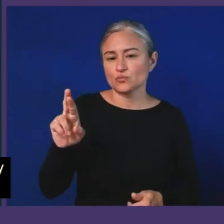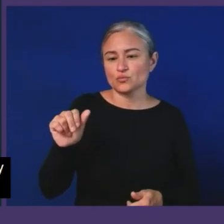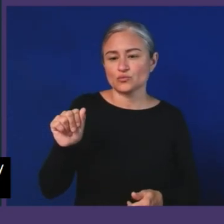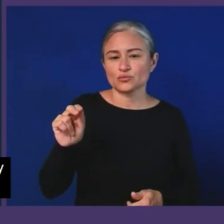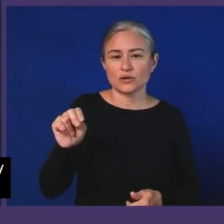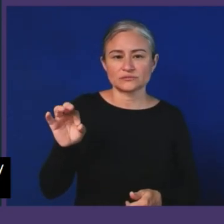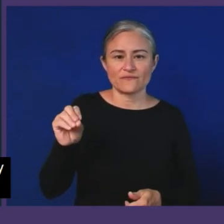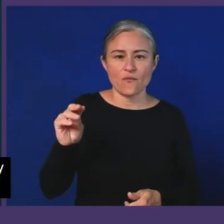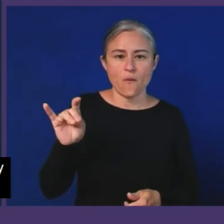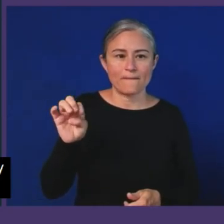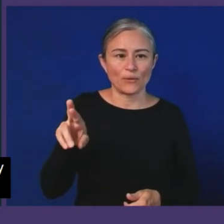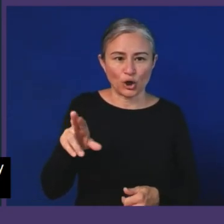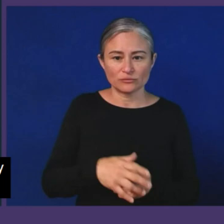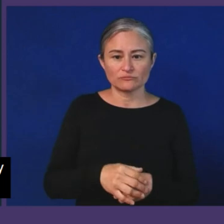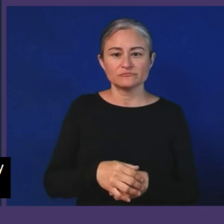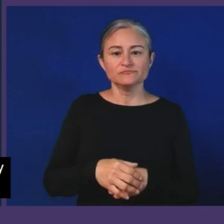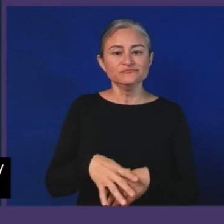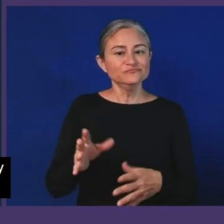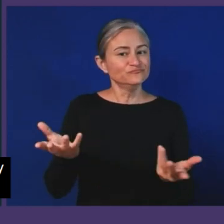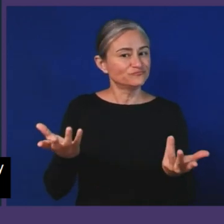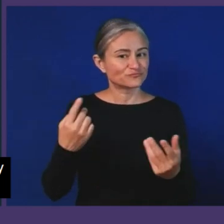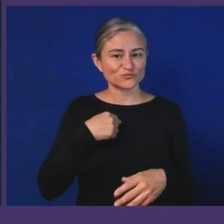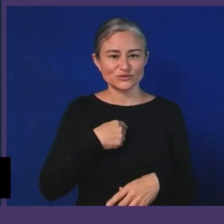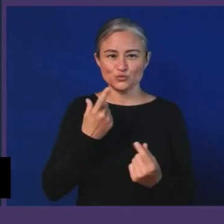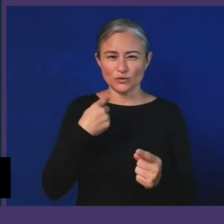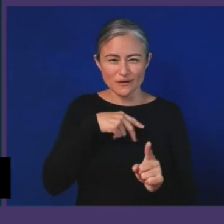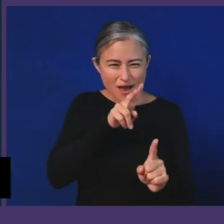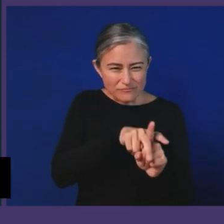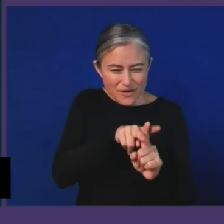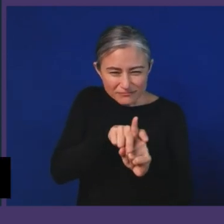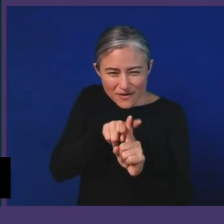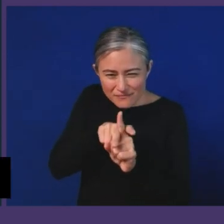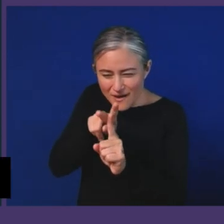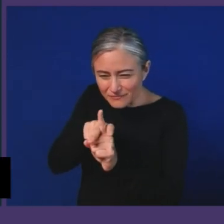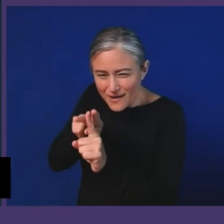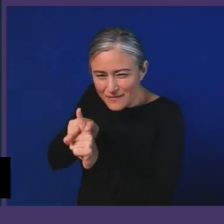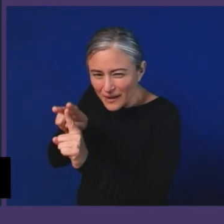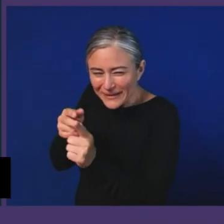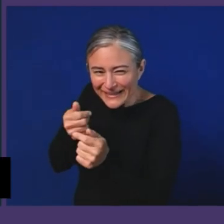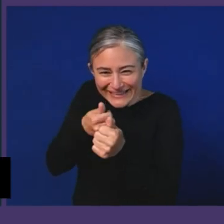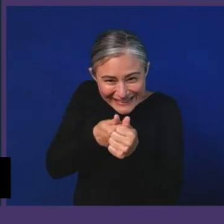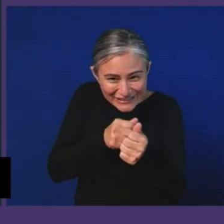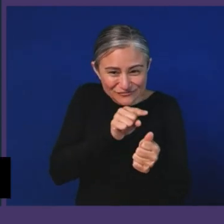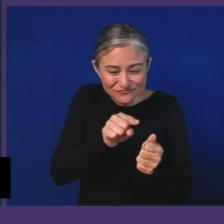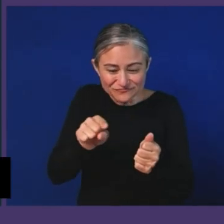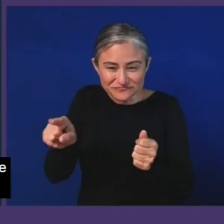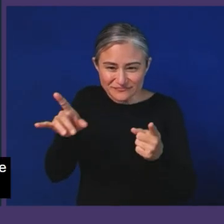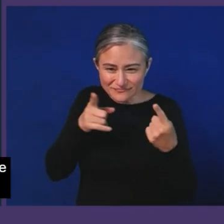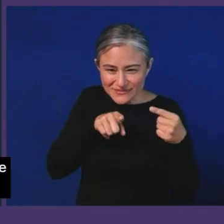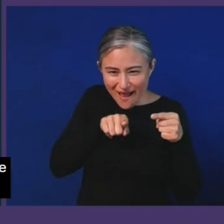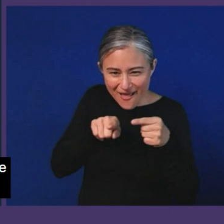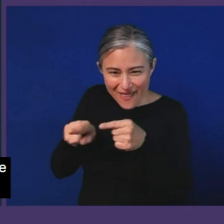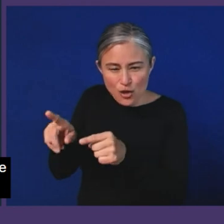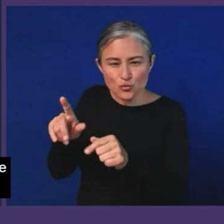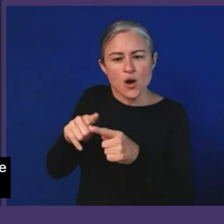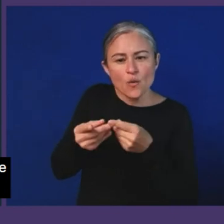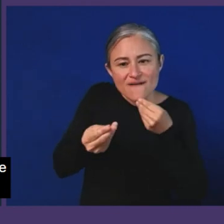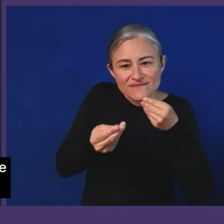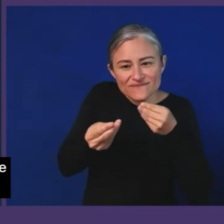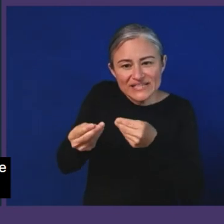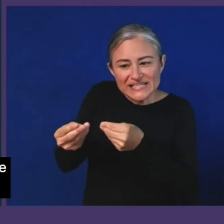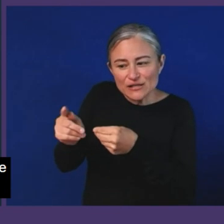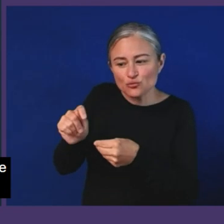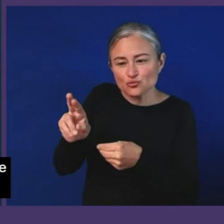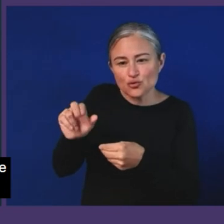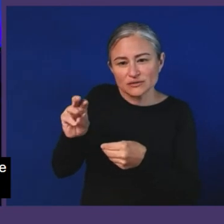keep swapping batches. And we're trying to get the transformer to make the correct predictions over what token comes next in a sequence. So let me